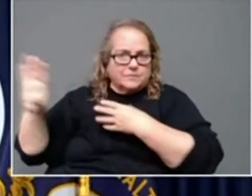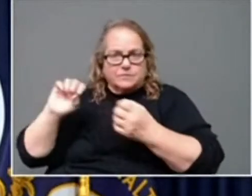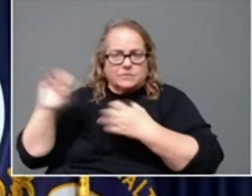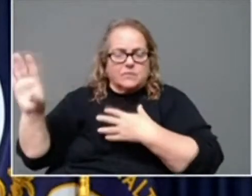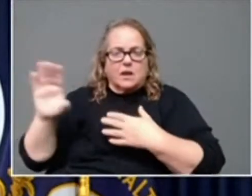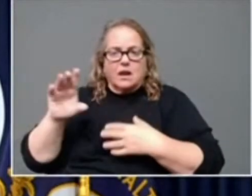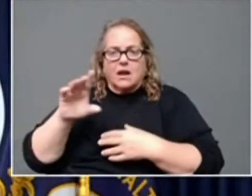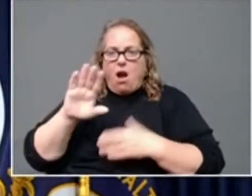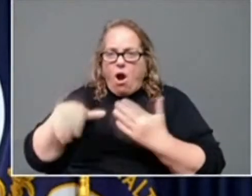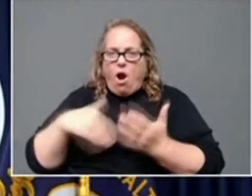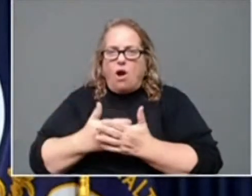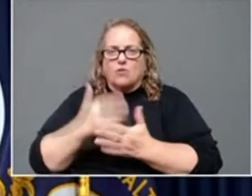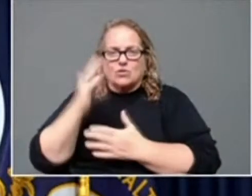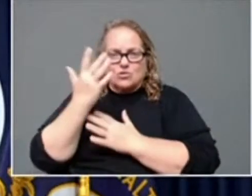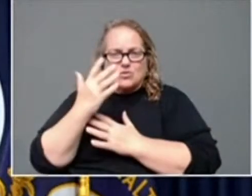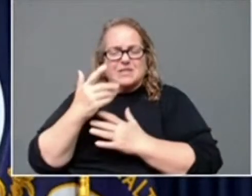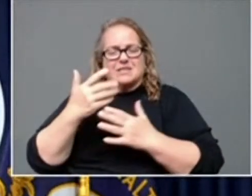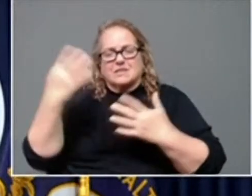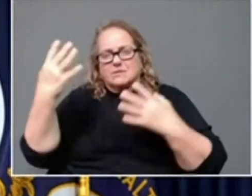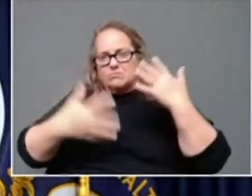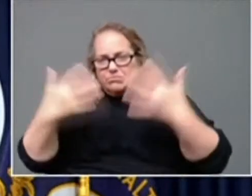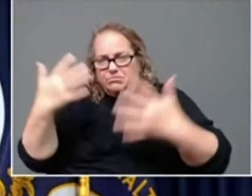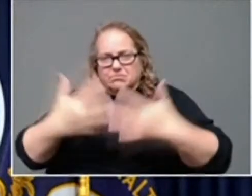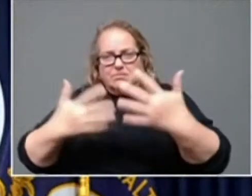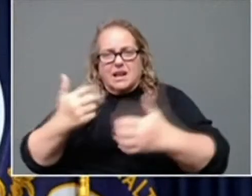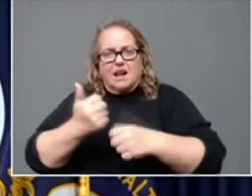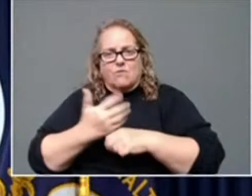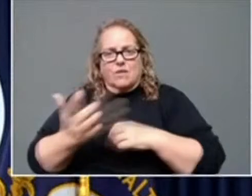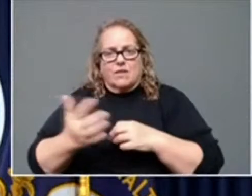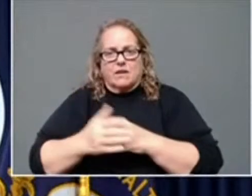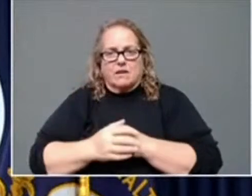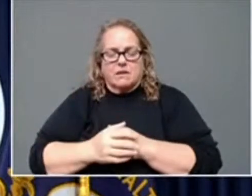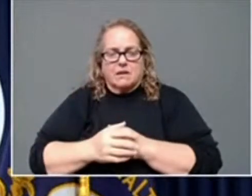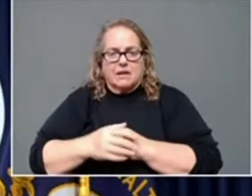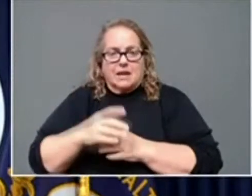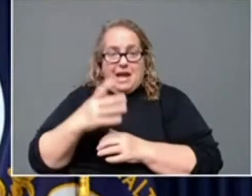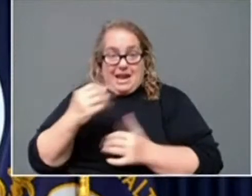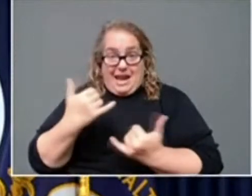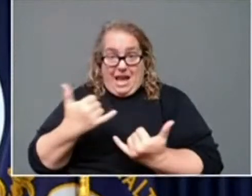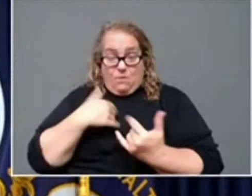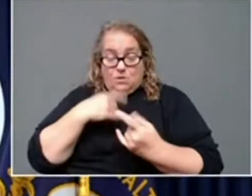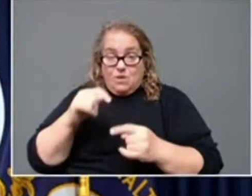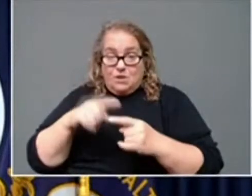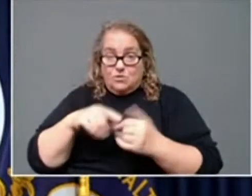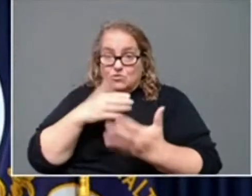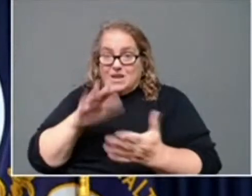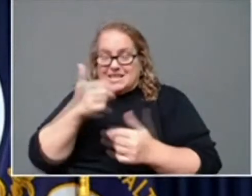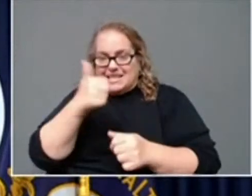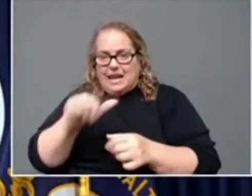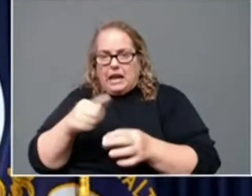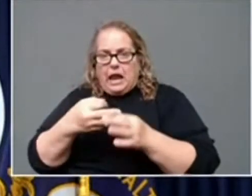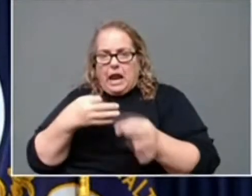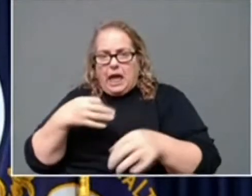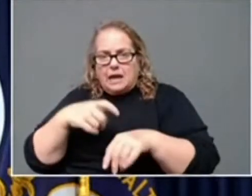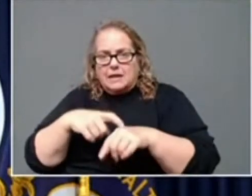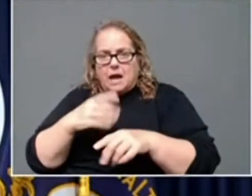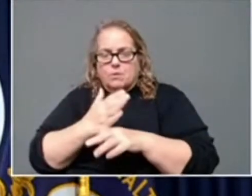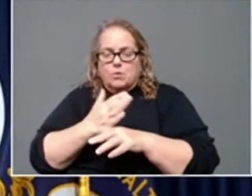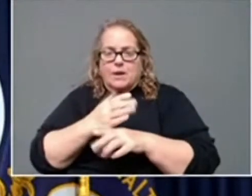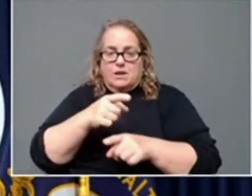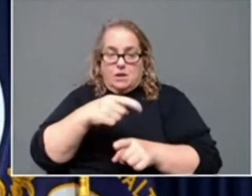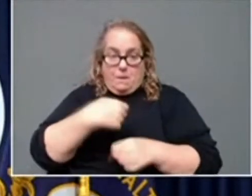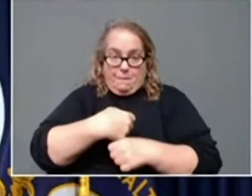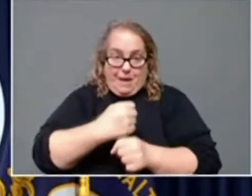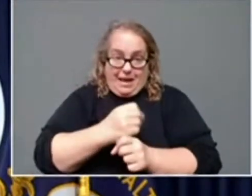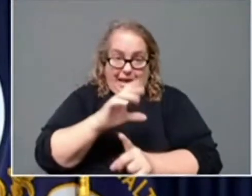And then we're trying to address any lag time right in between needing to make your claim, the debris removal being out,